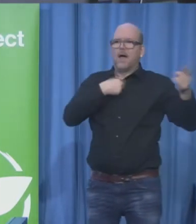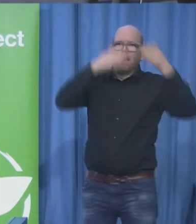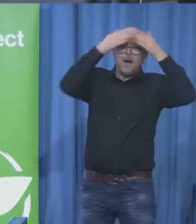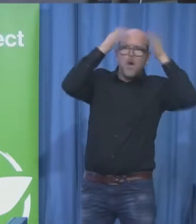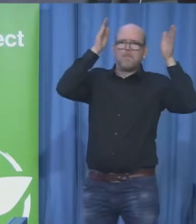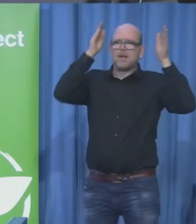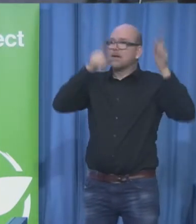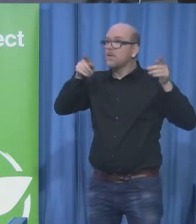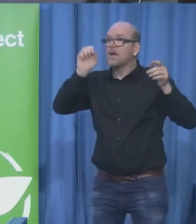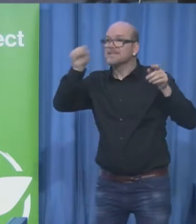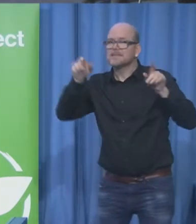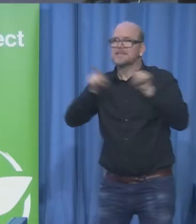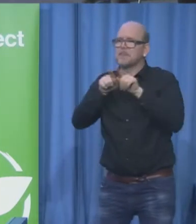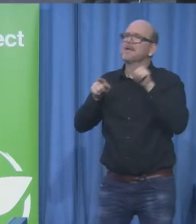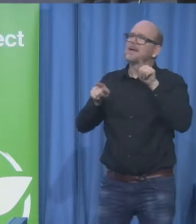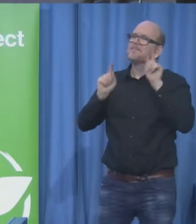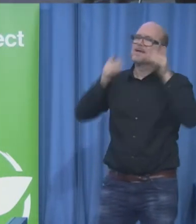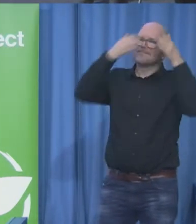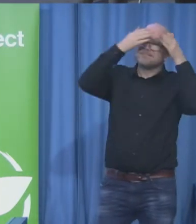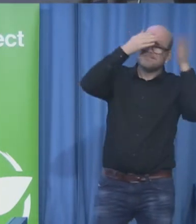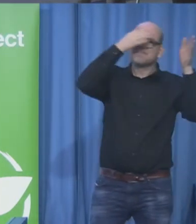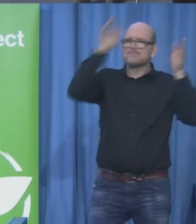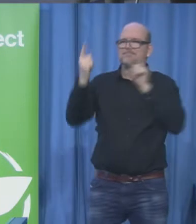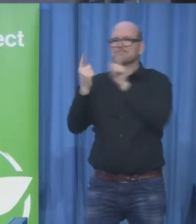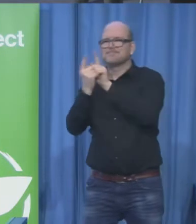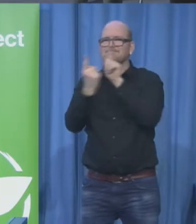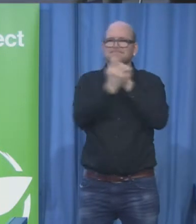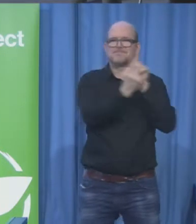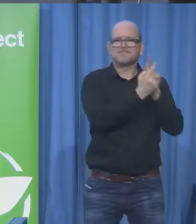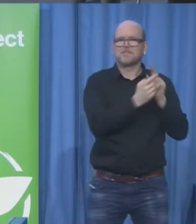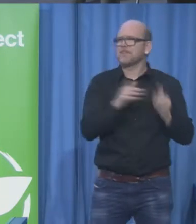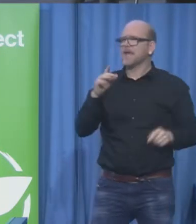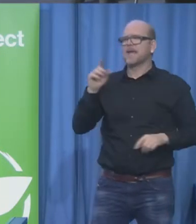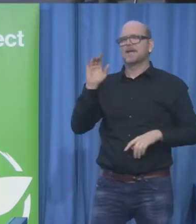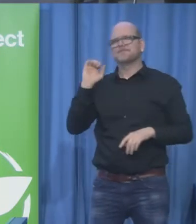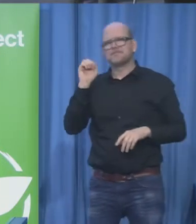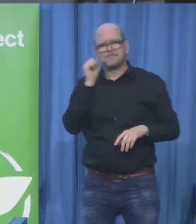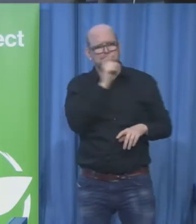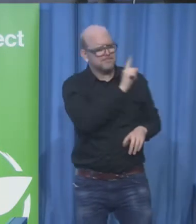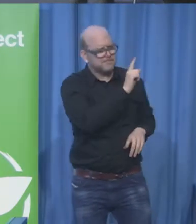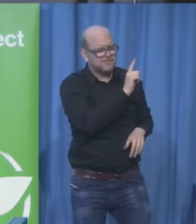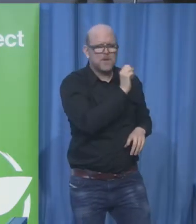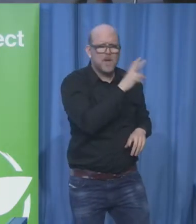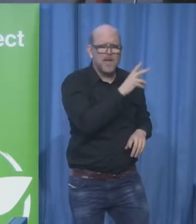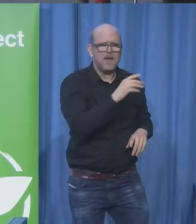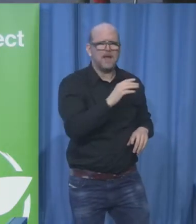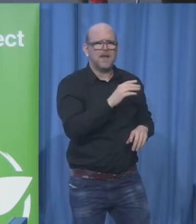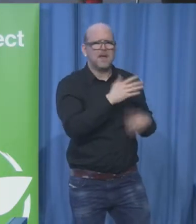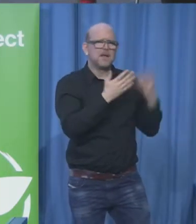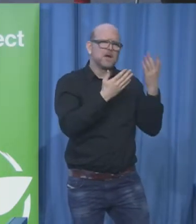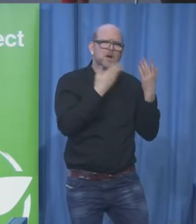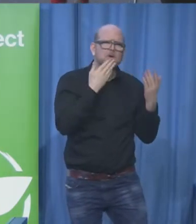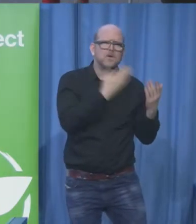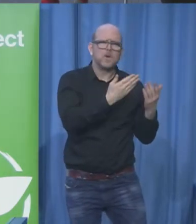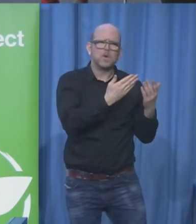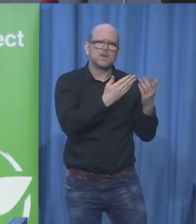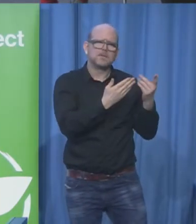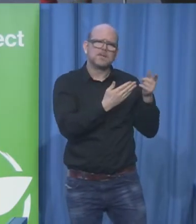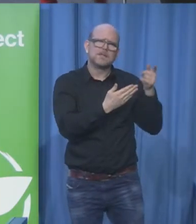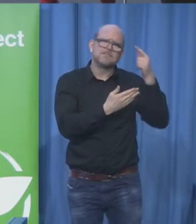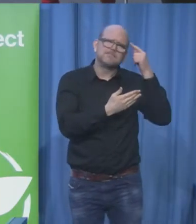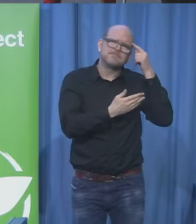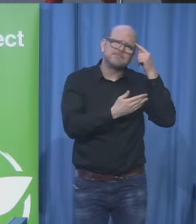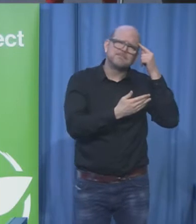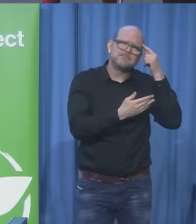getting older is we don't care so much what other people think about us, because I think that is great about age. I just want a